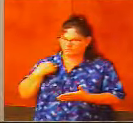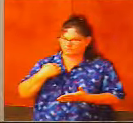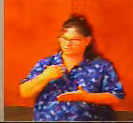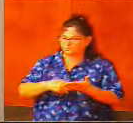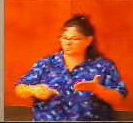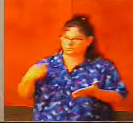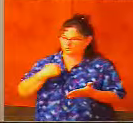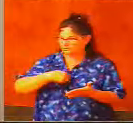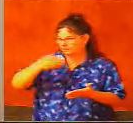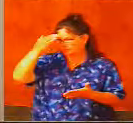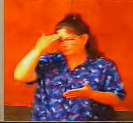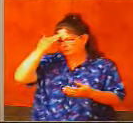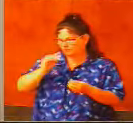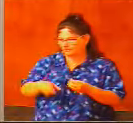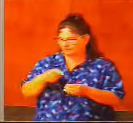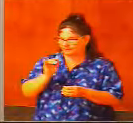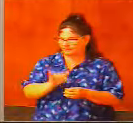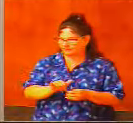this individual.